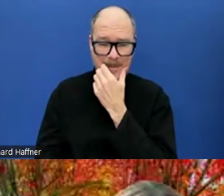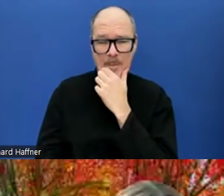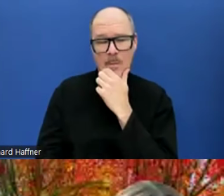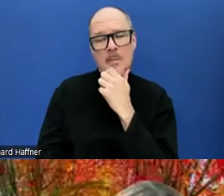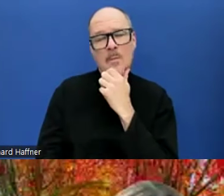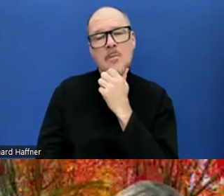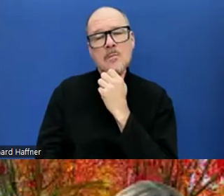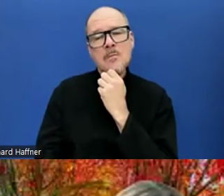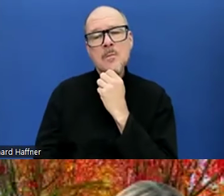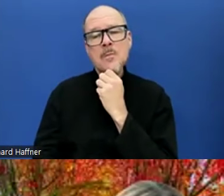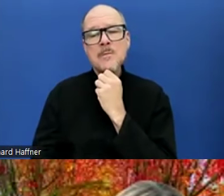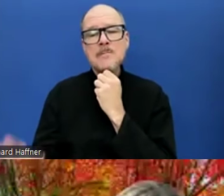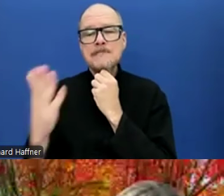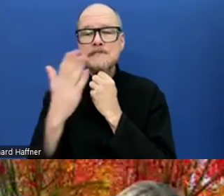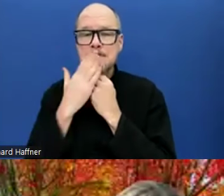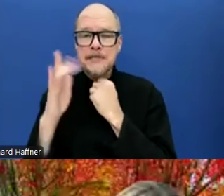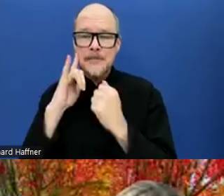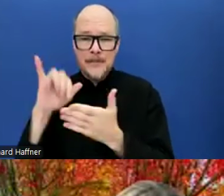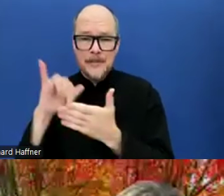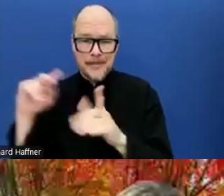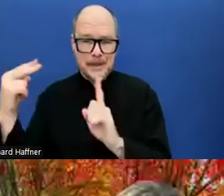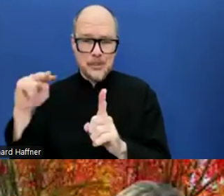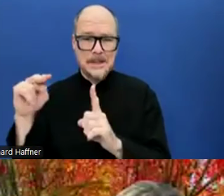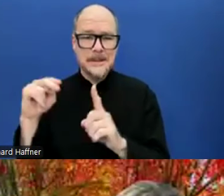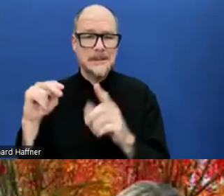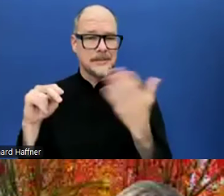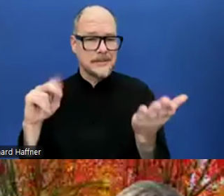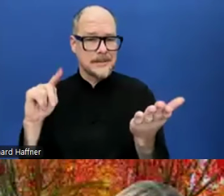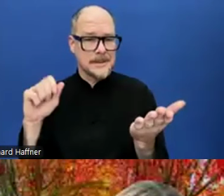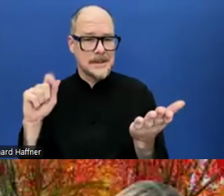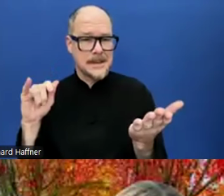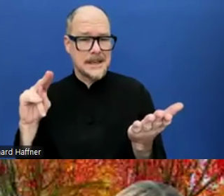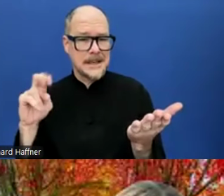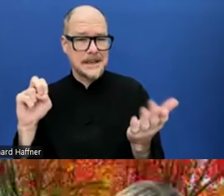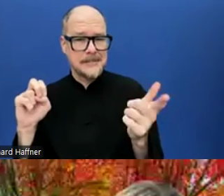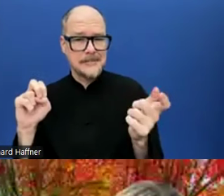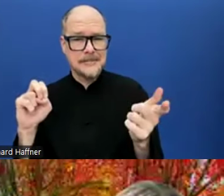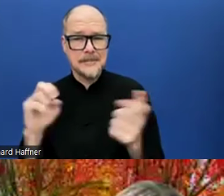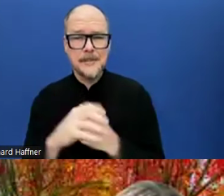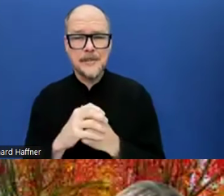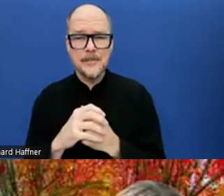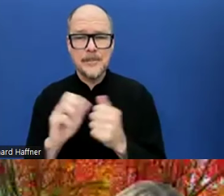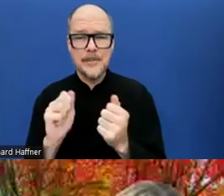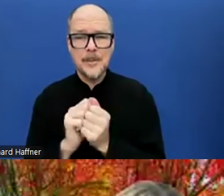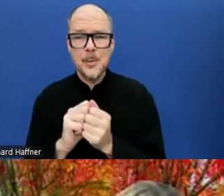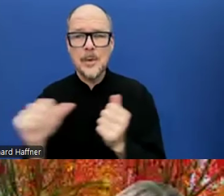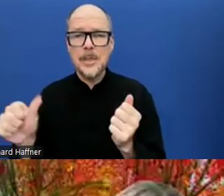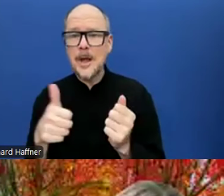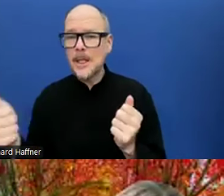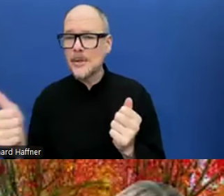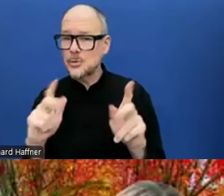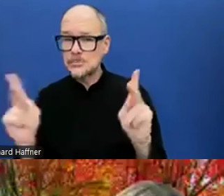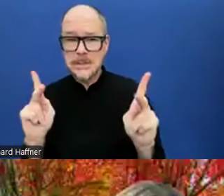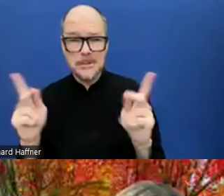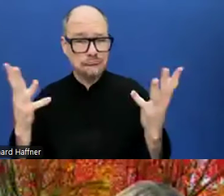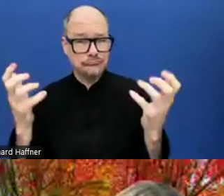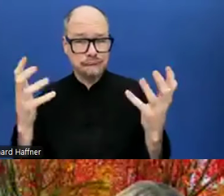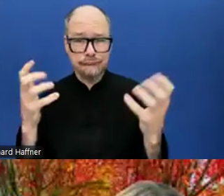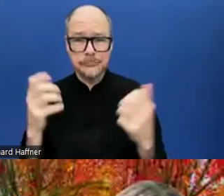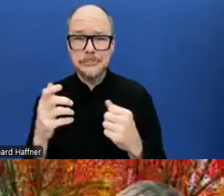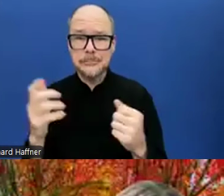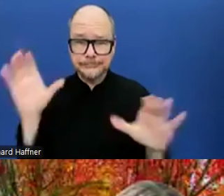Thanks for that perspective, Maria. Talene, I see your hand next. Would love others to weigh in on this too, please. Really welcome